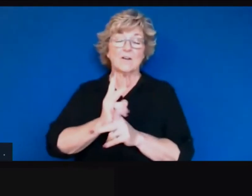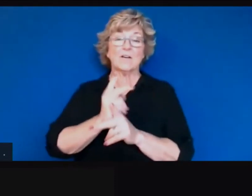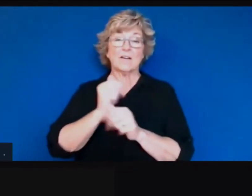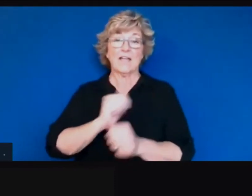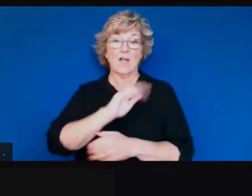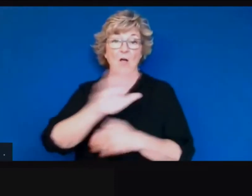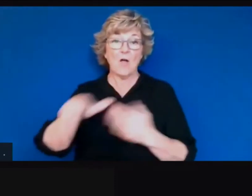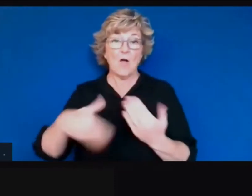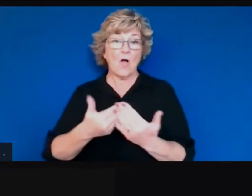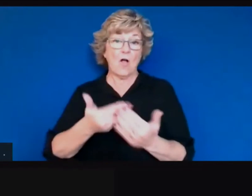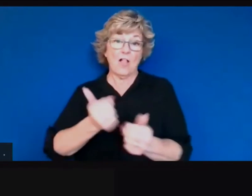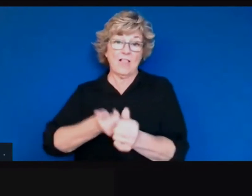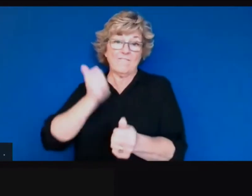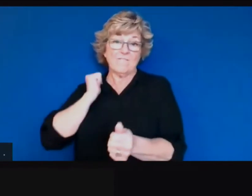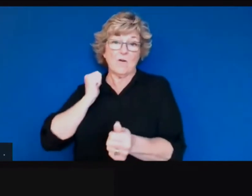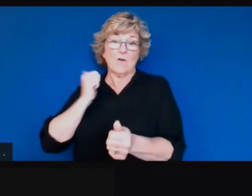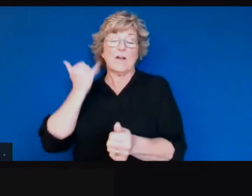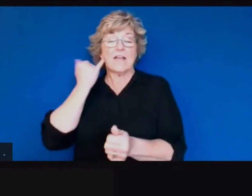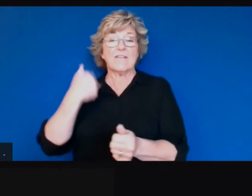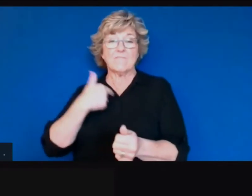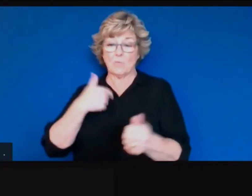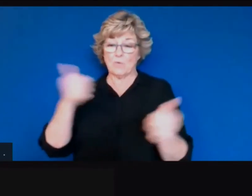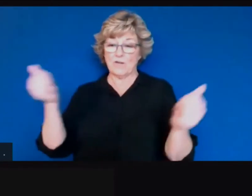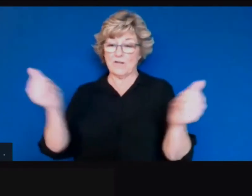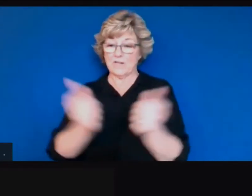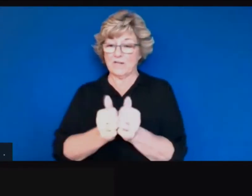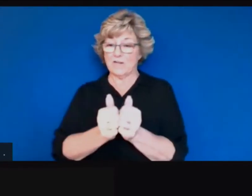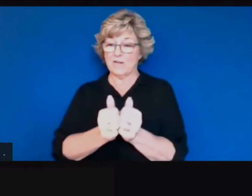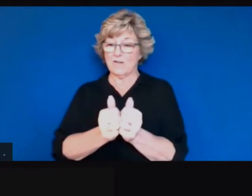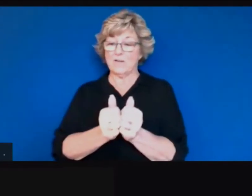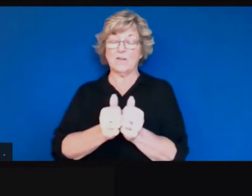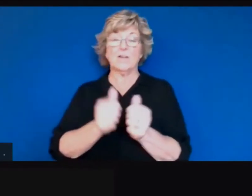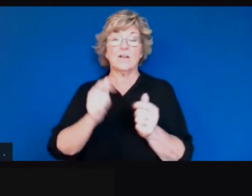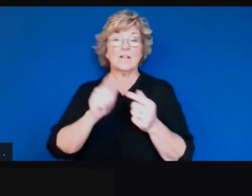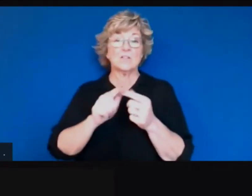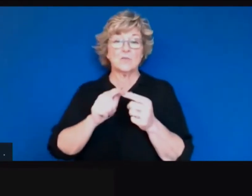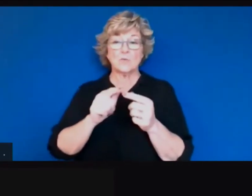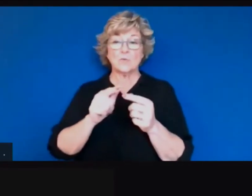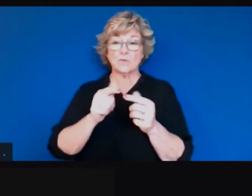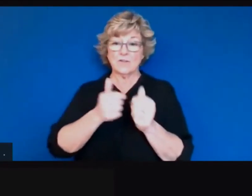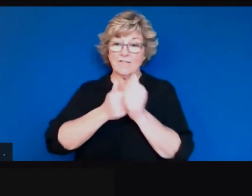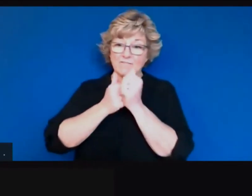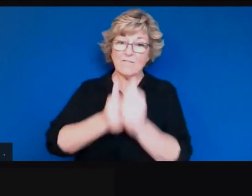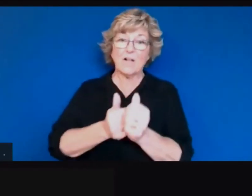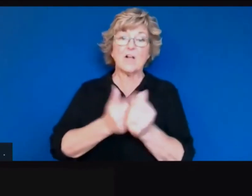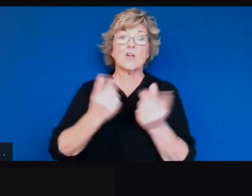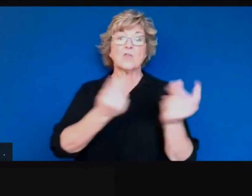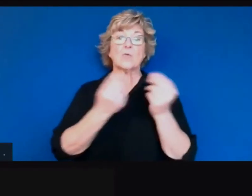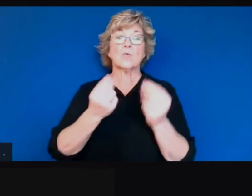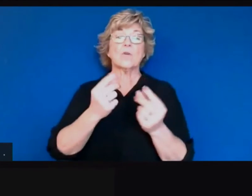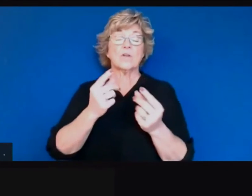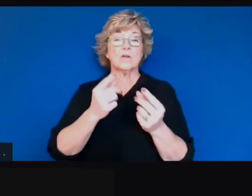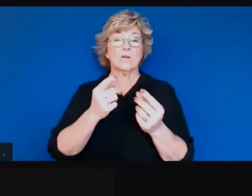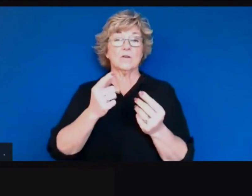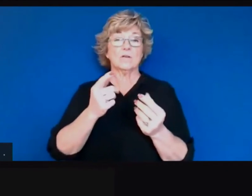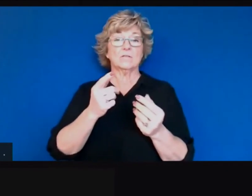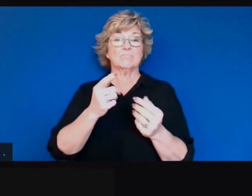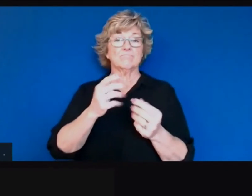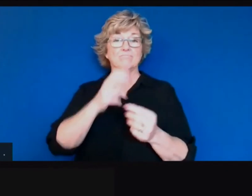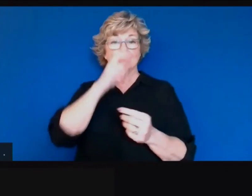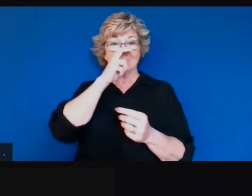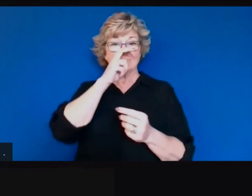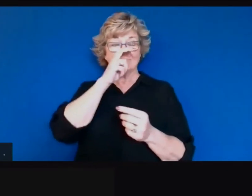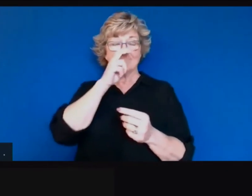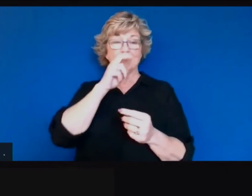be avoided if we together work to follow those simple acts and do what we can, especially as we